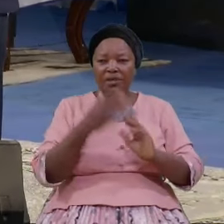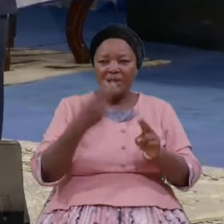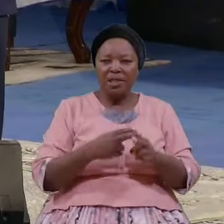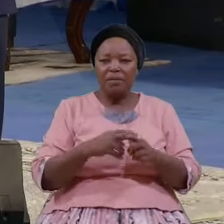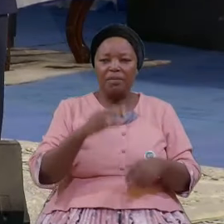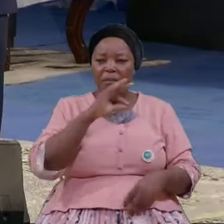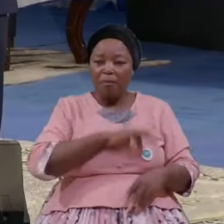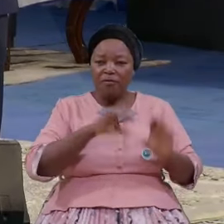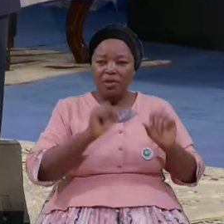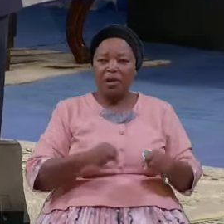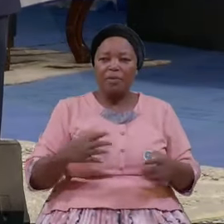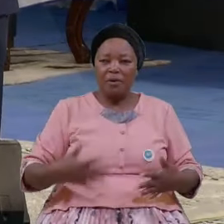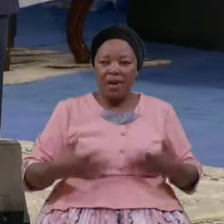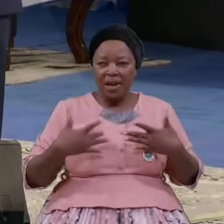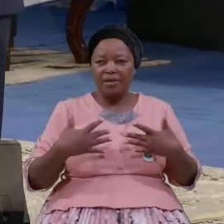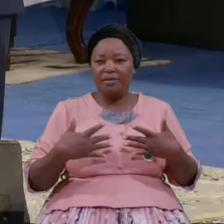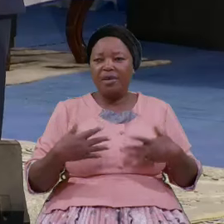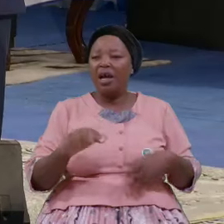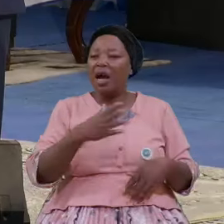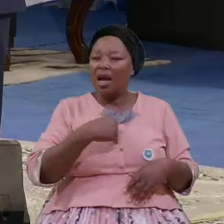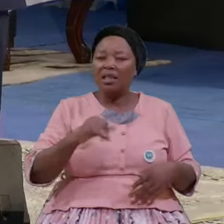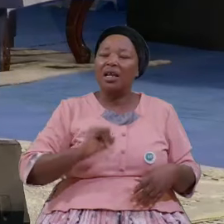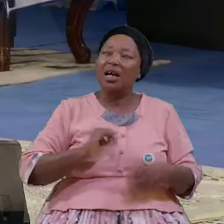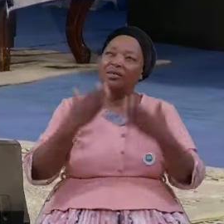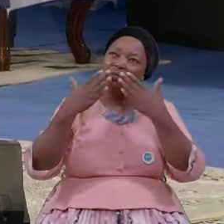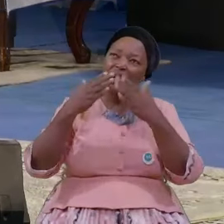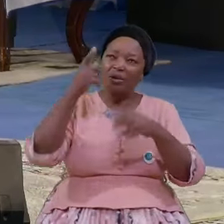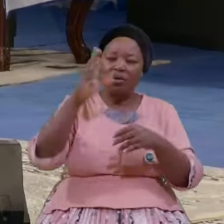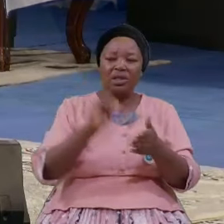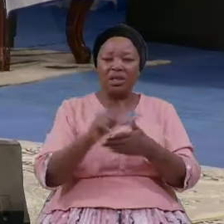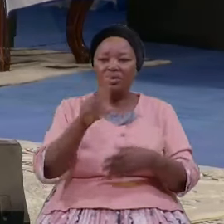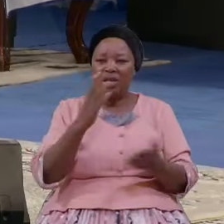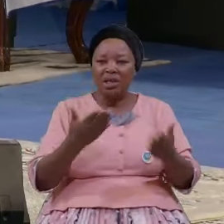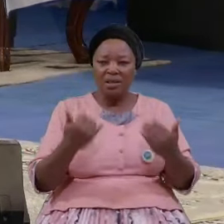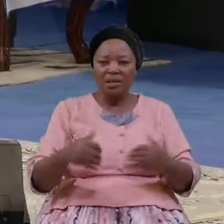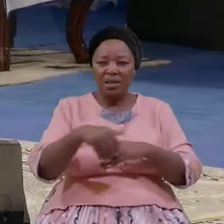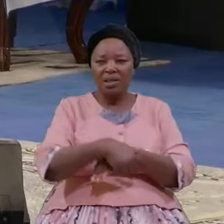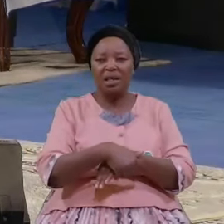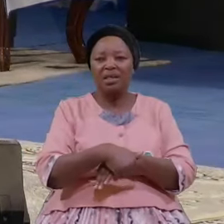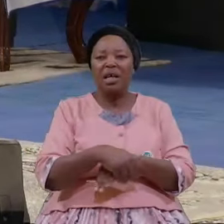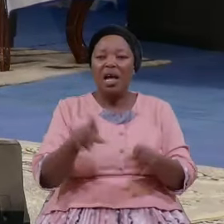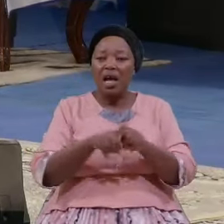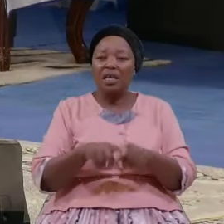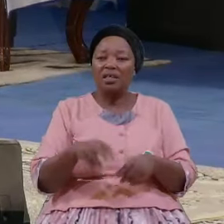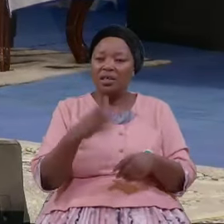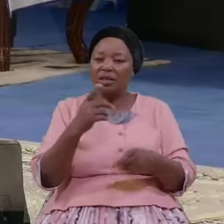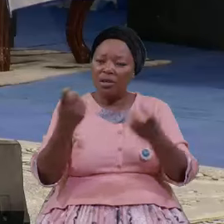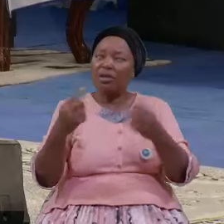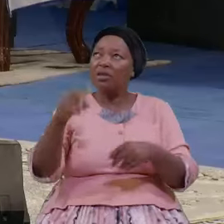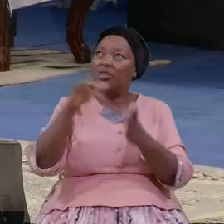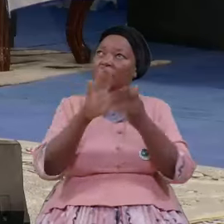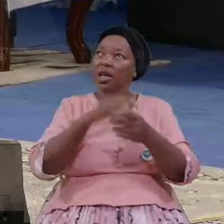I thank God you are here tonight. He's about to wash you, about to cleanse you, and about to